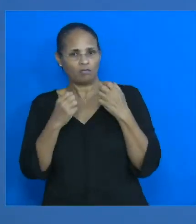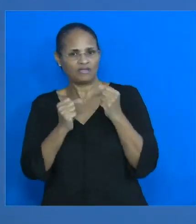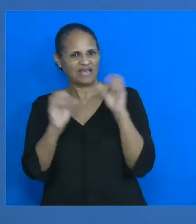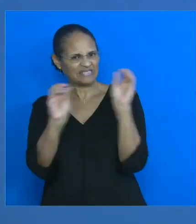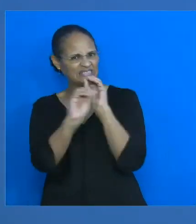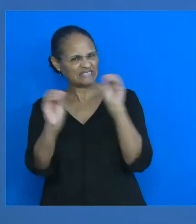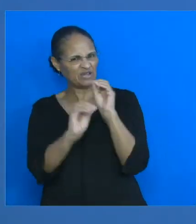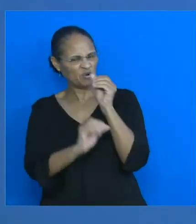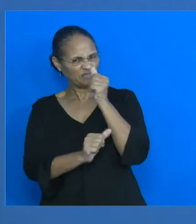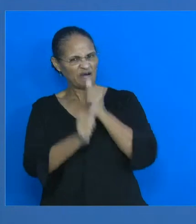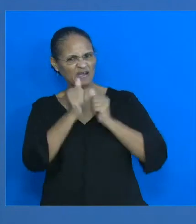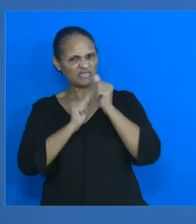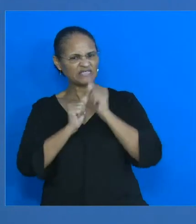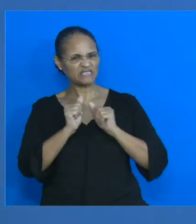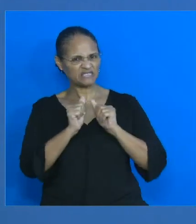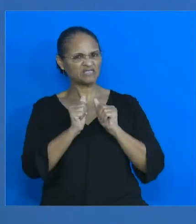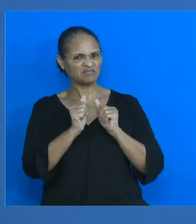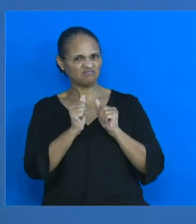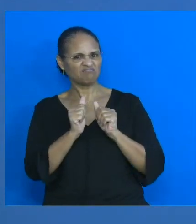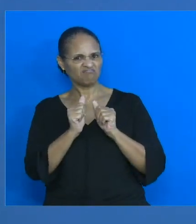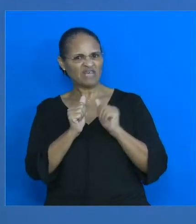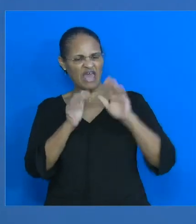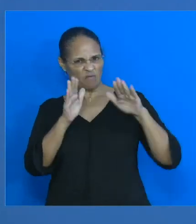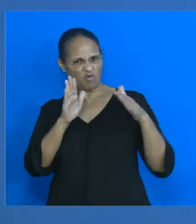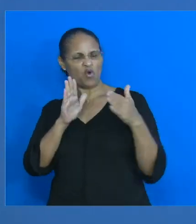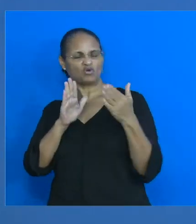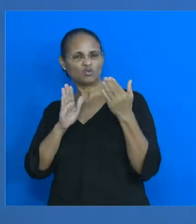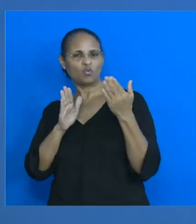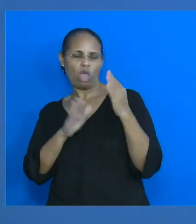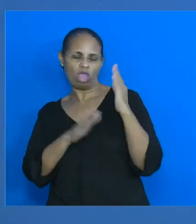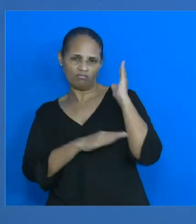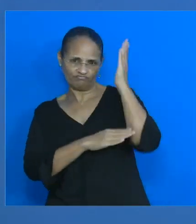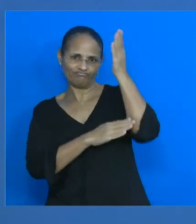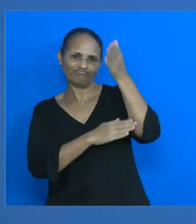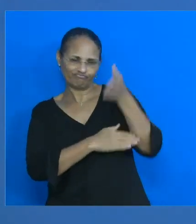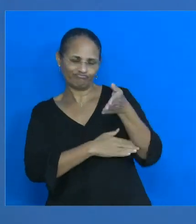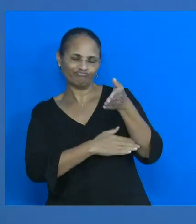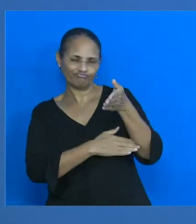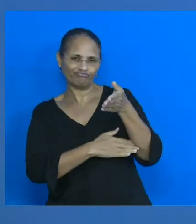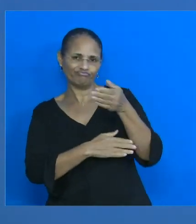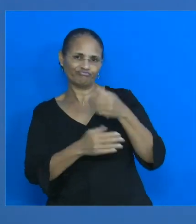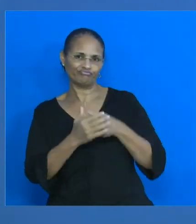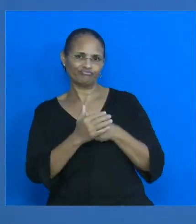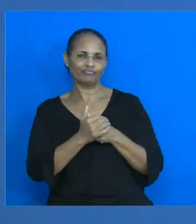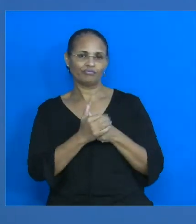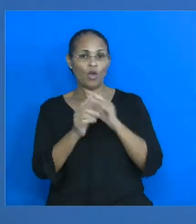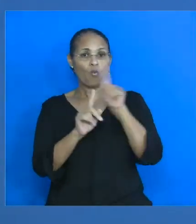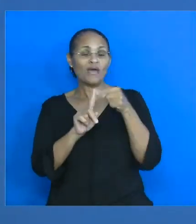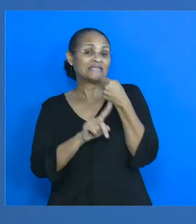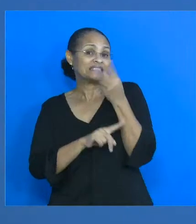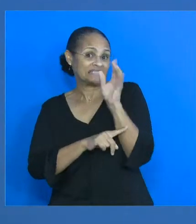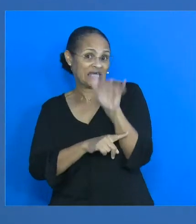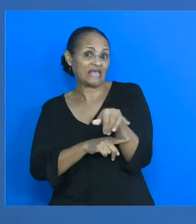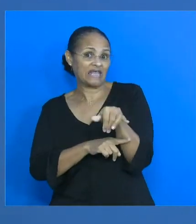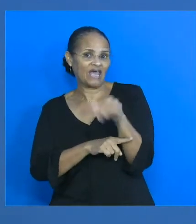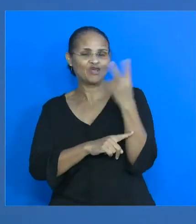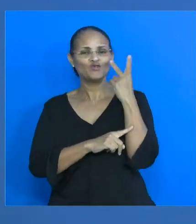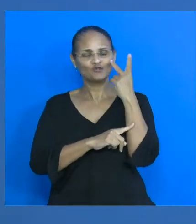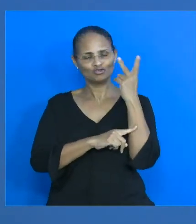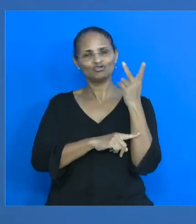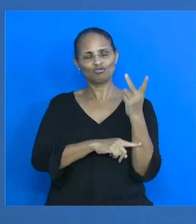tolerance approach will be taken in the future. I'm hopeful that a zero tolerance approach will be taken in the future. And when I say this, you